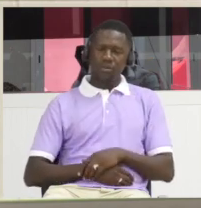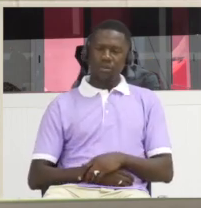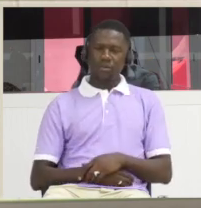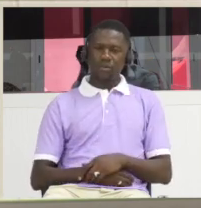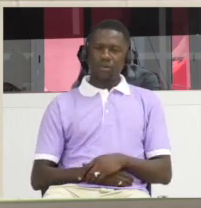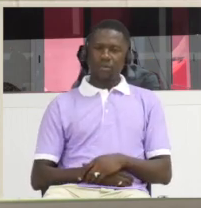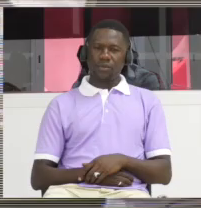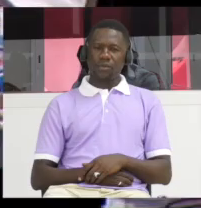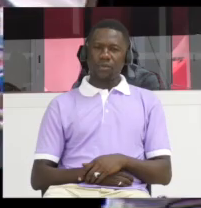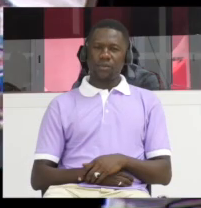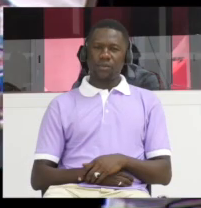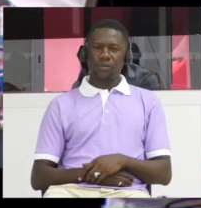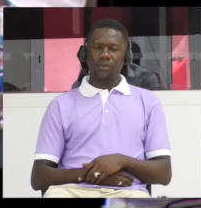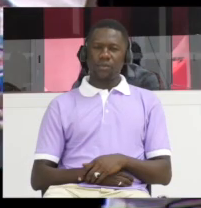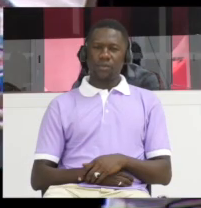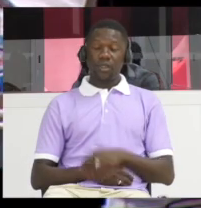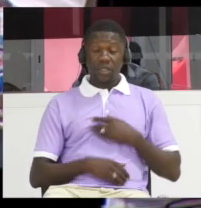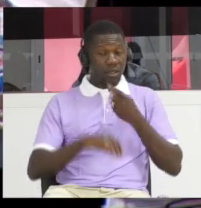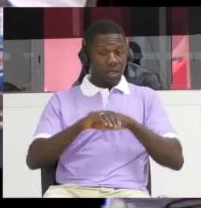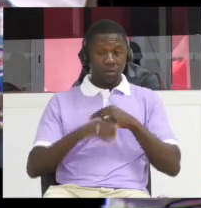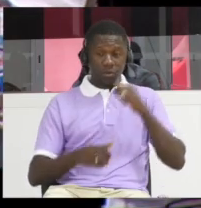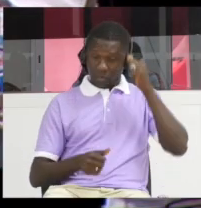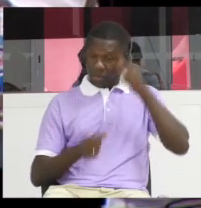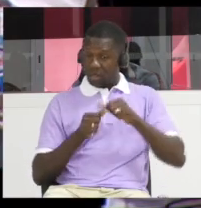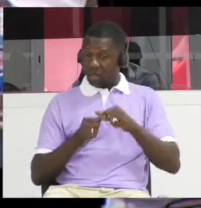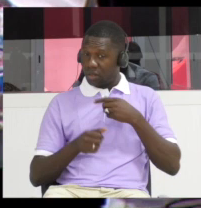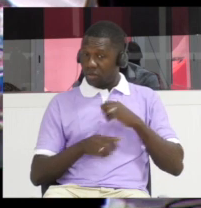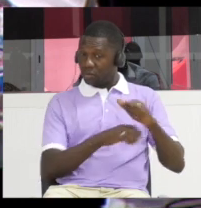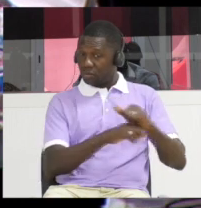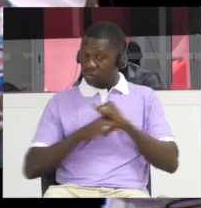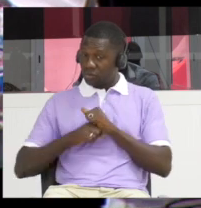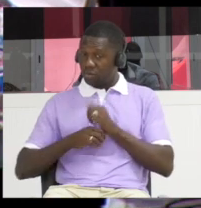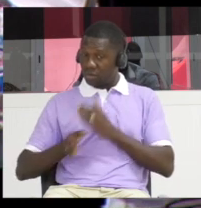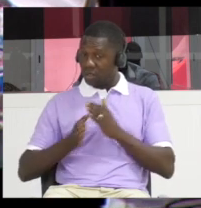At this stage, did you learn that it was a coup in the making?